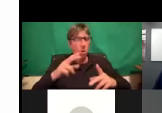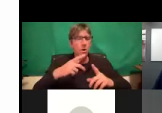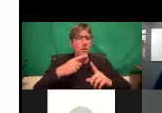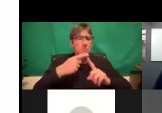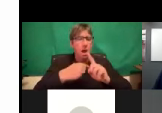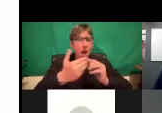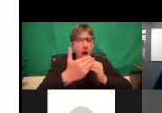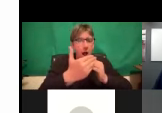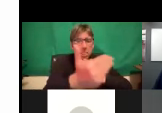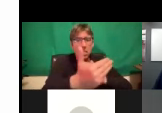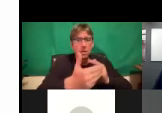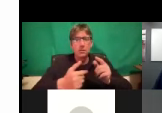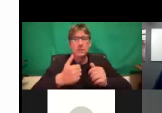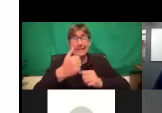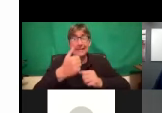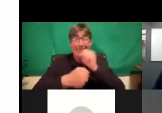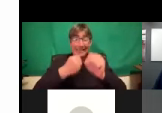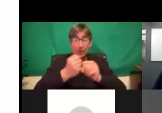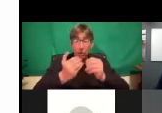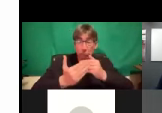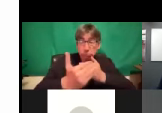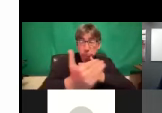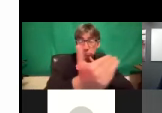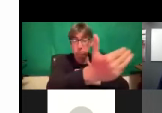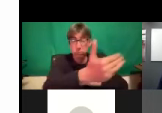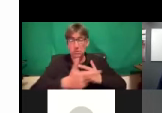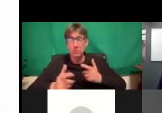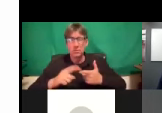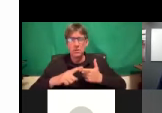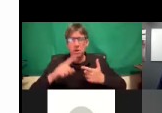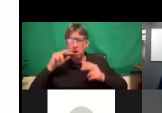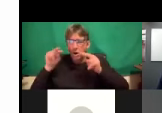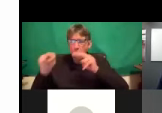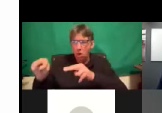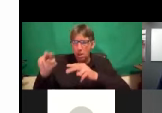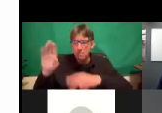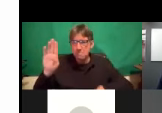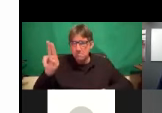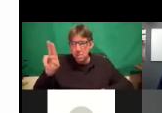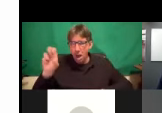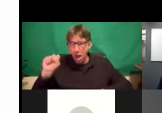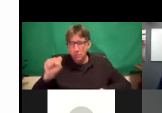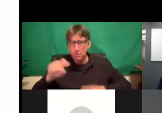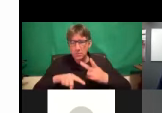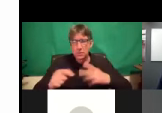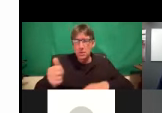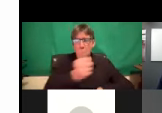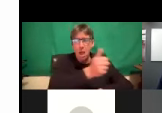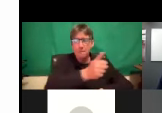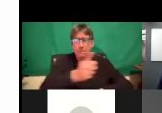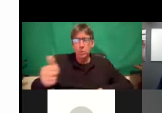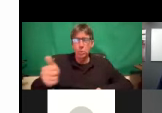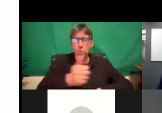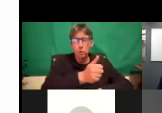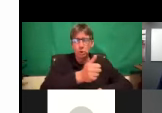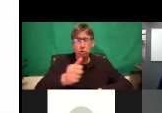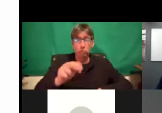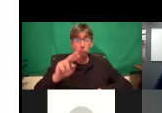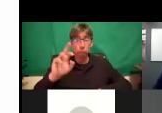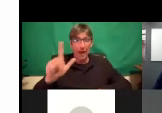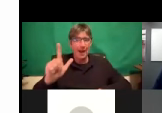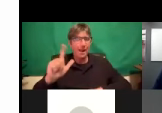term process with both bus and commuter rail, thinking about how do we transform both of these systems to better